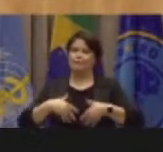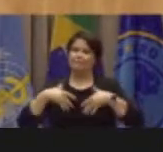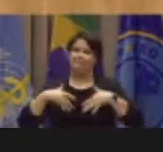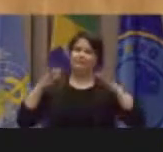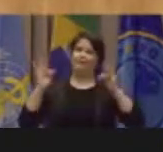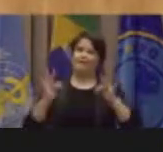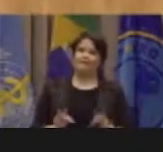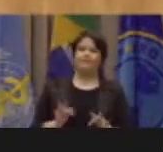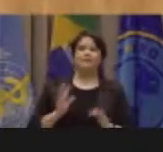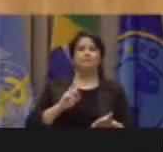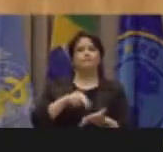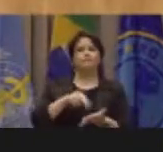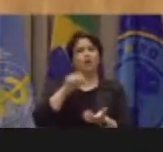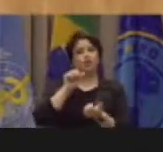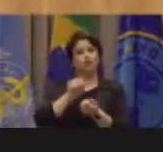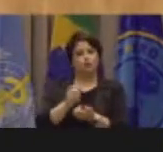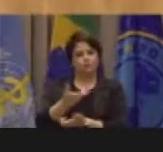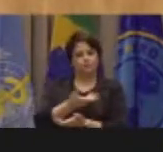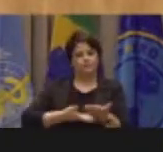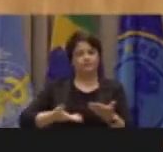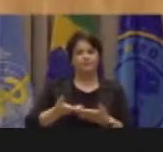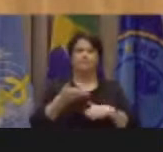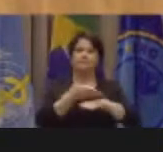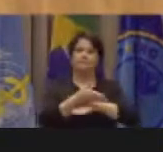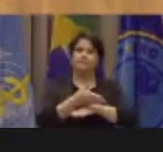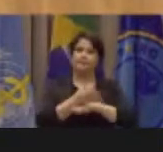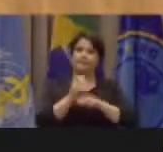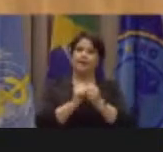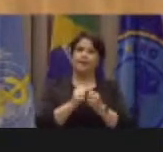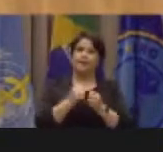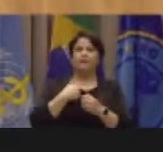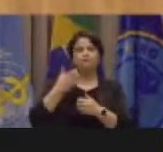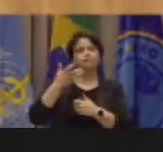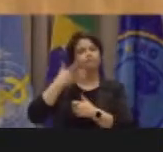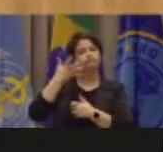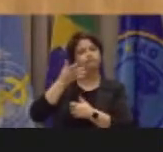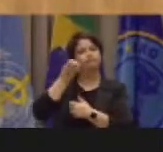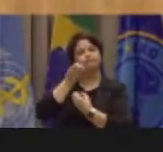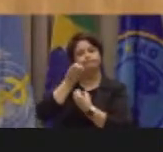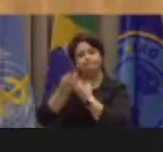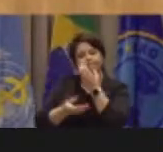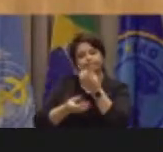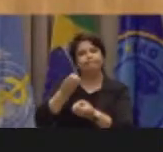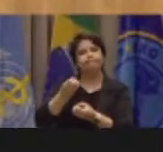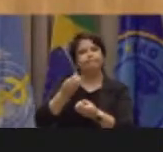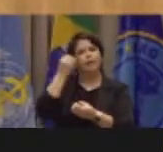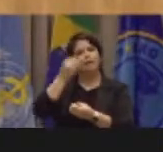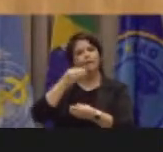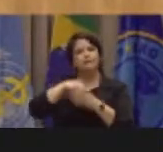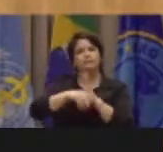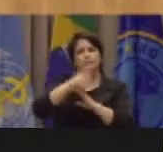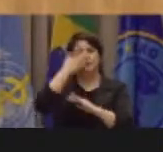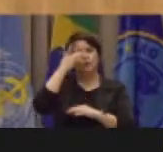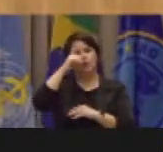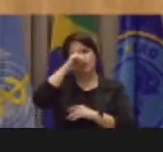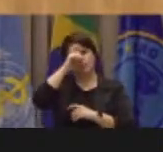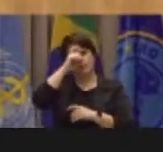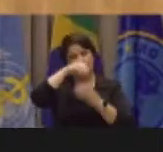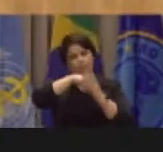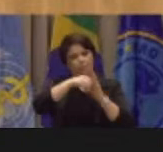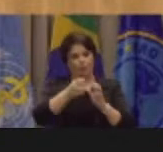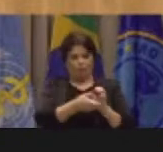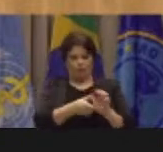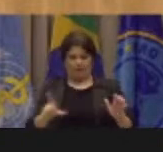additional conversation or questions. And you also have it's an honor to hear the